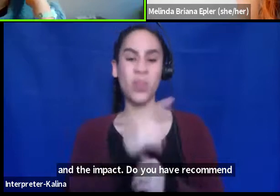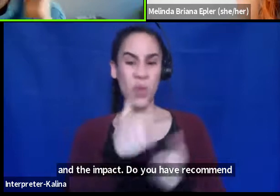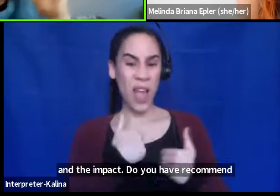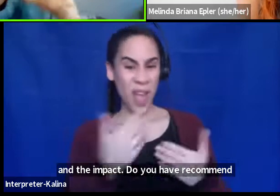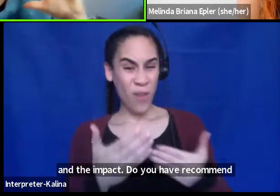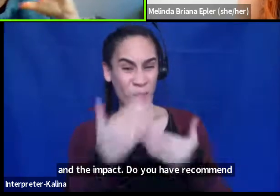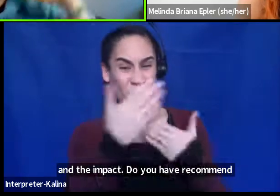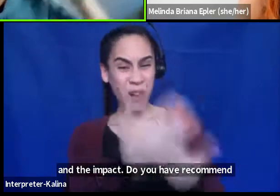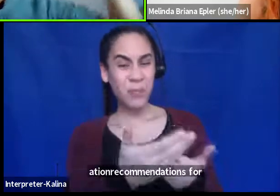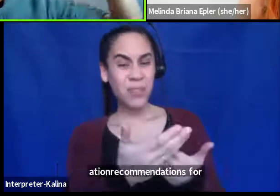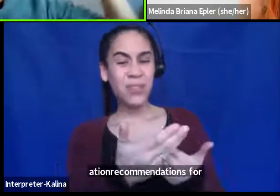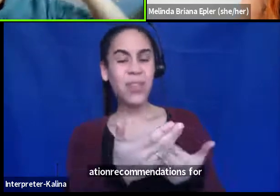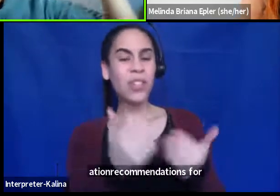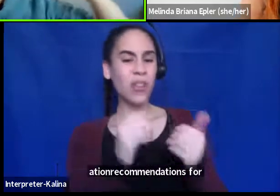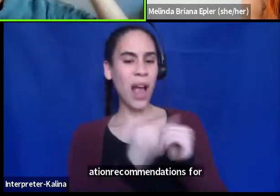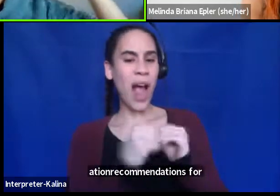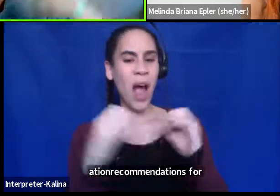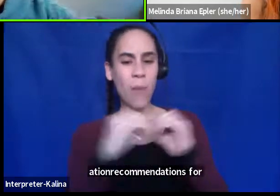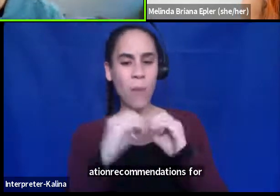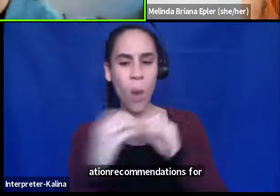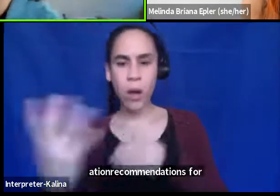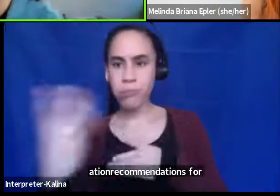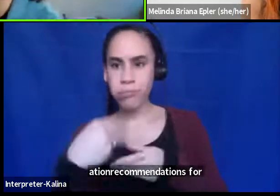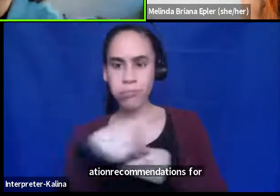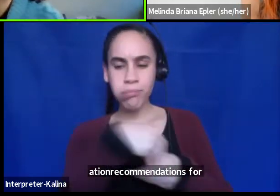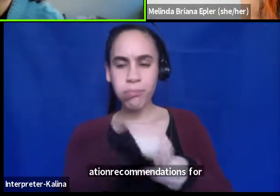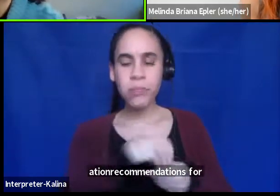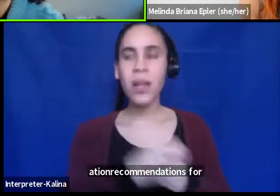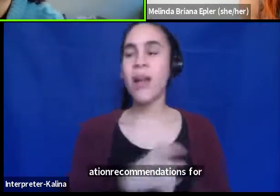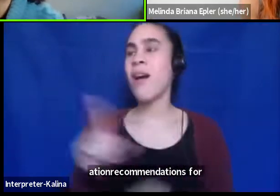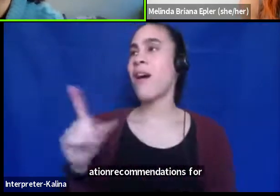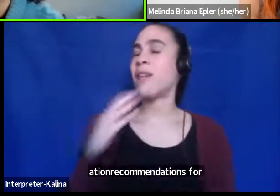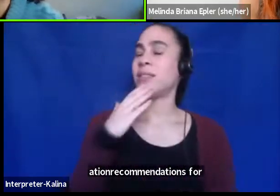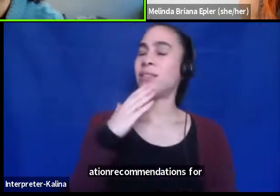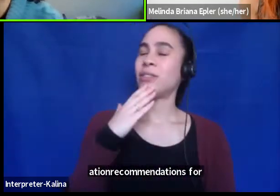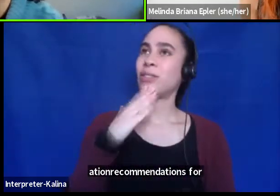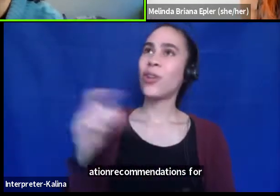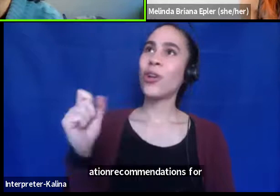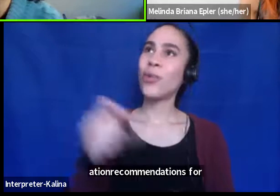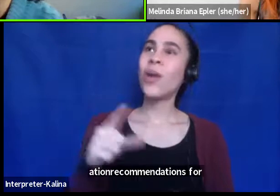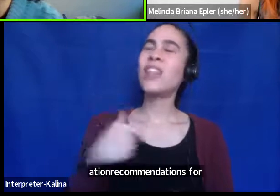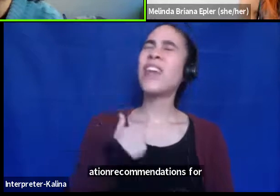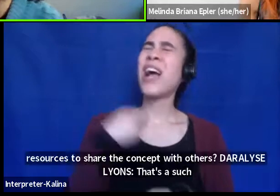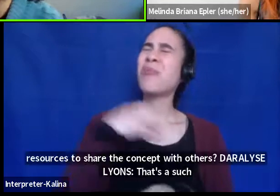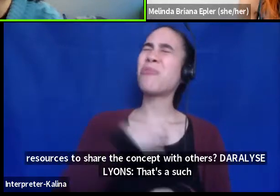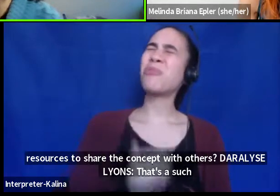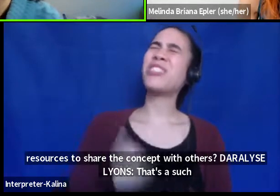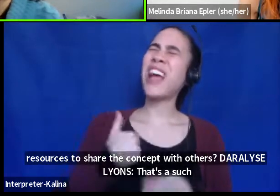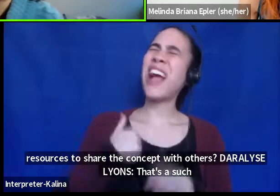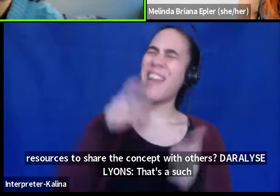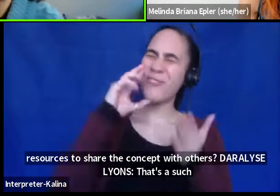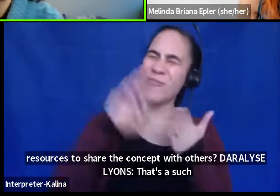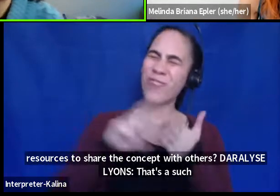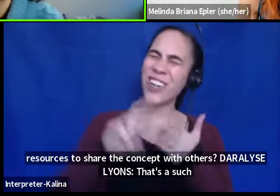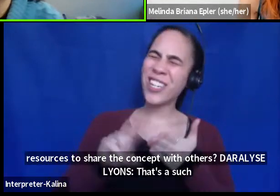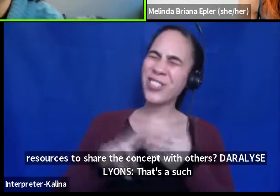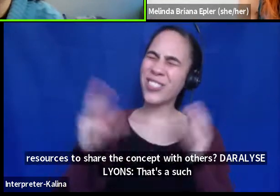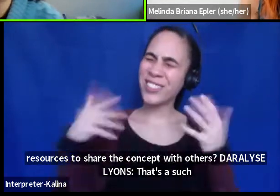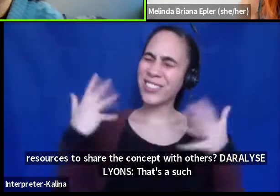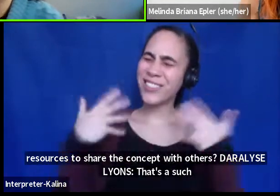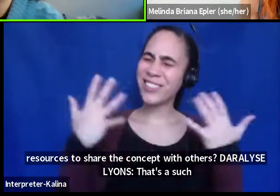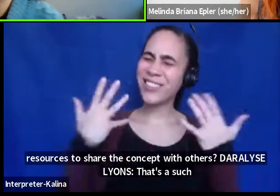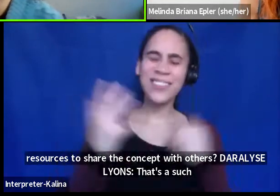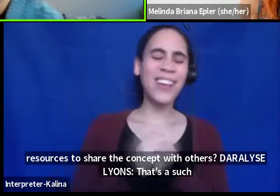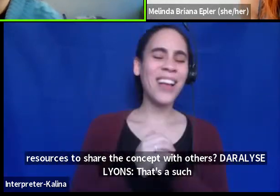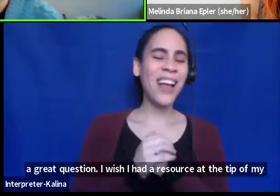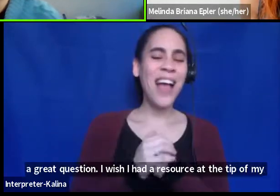had like a resource at the top of at the tip of my fingers. I know there was